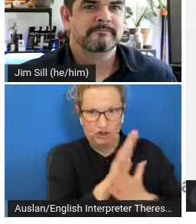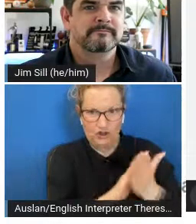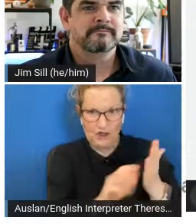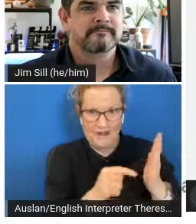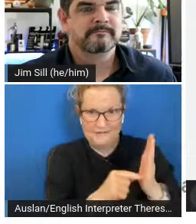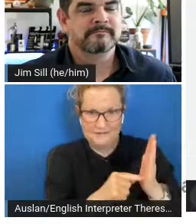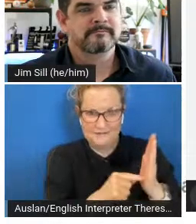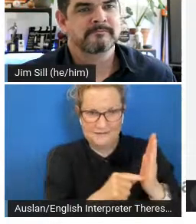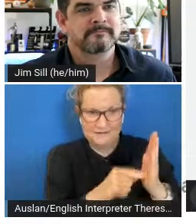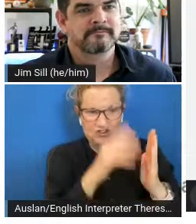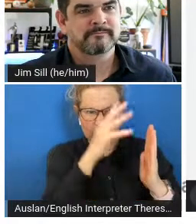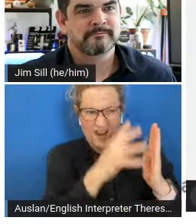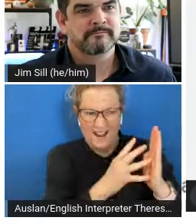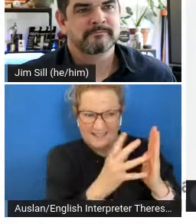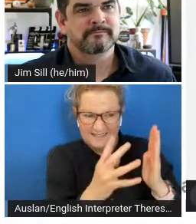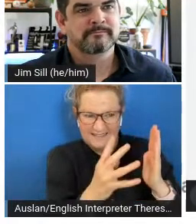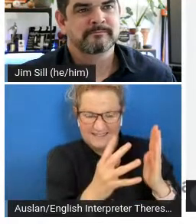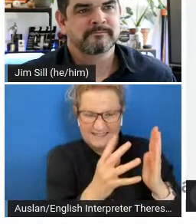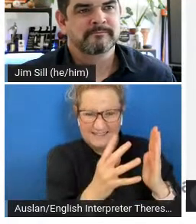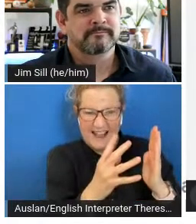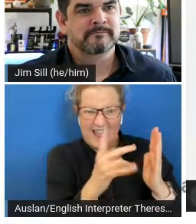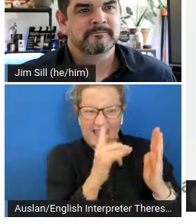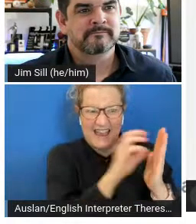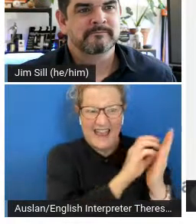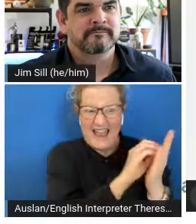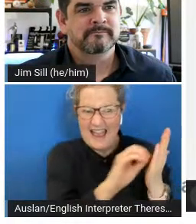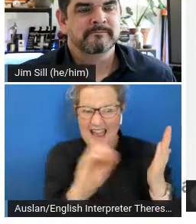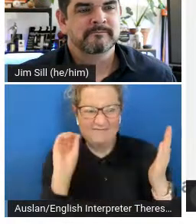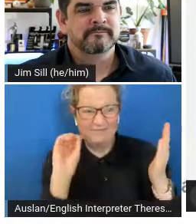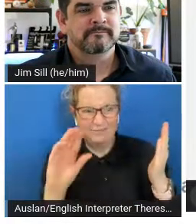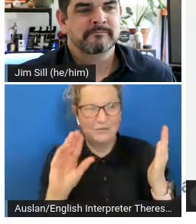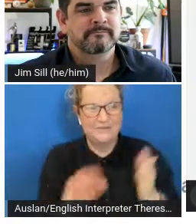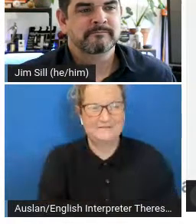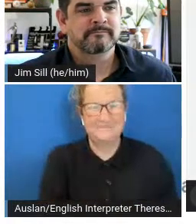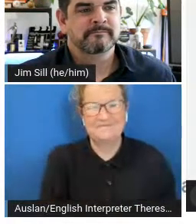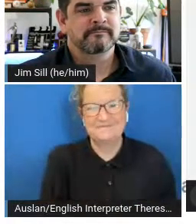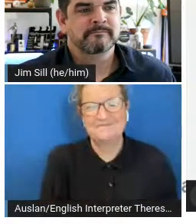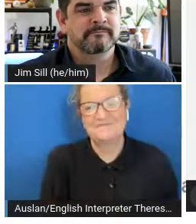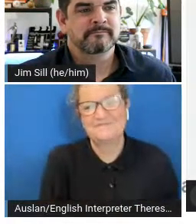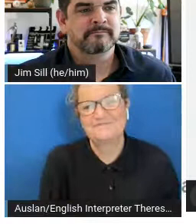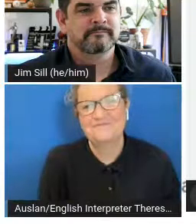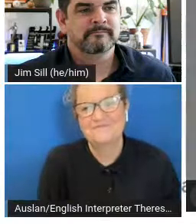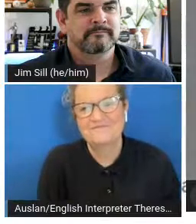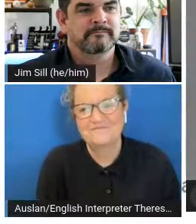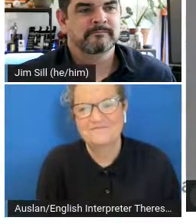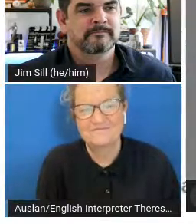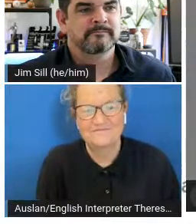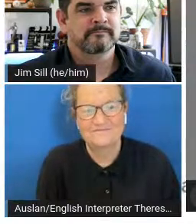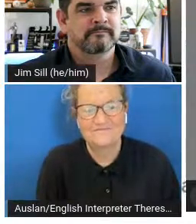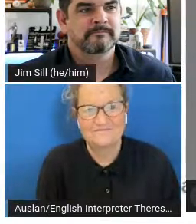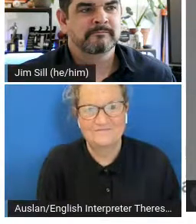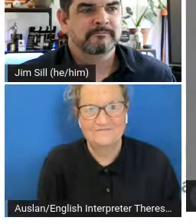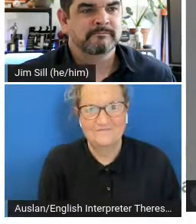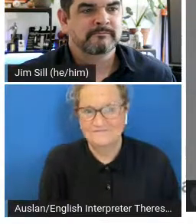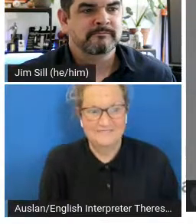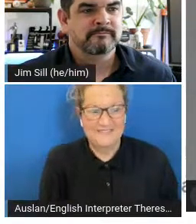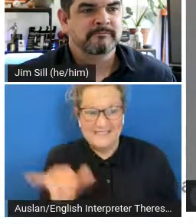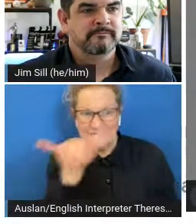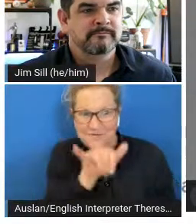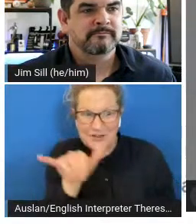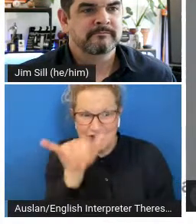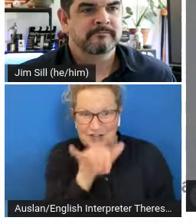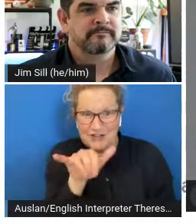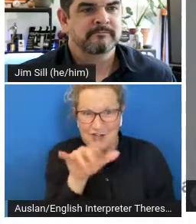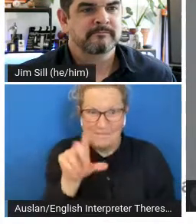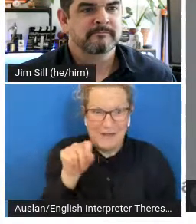from, let's just look at this one for now. Insert that. They can choose the chart. Let's do that one. So